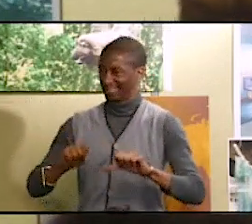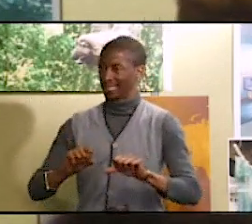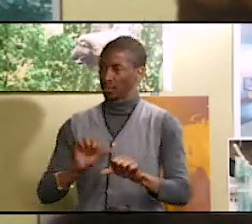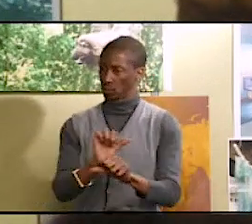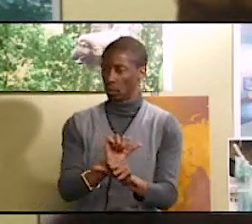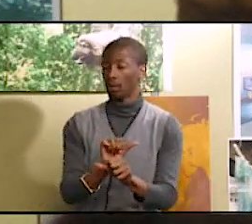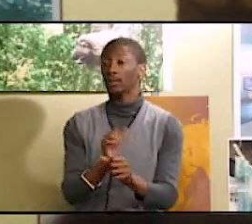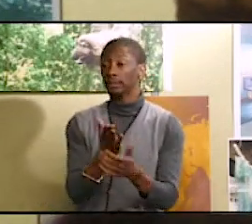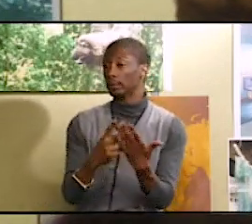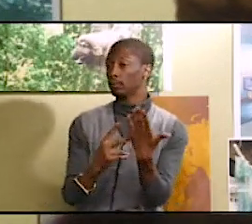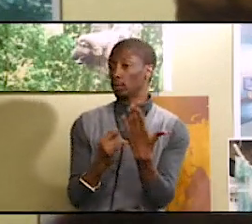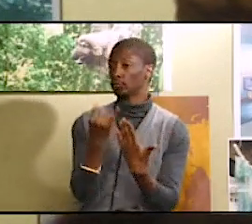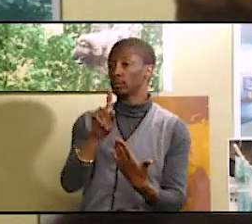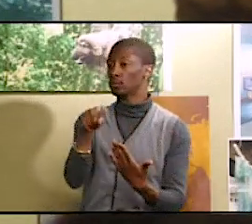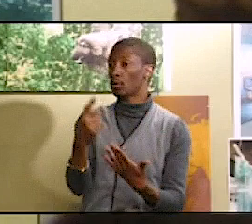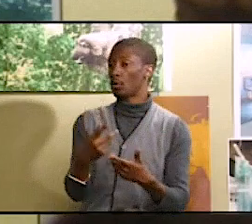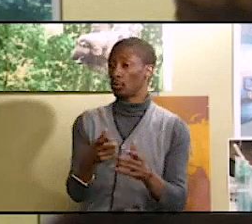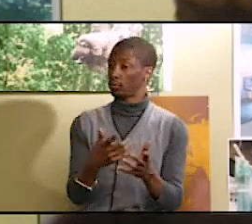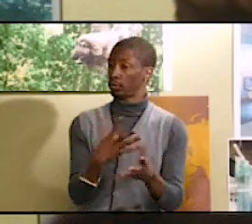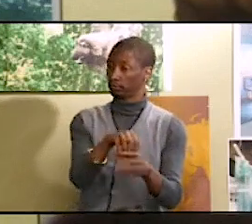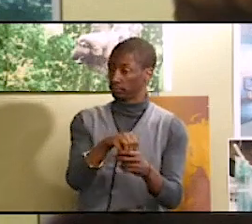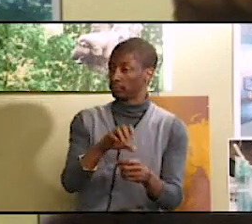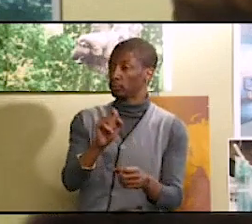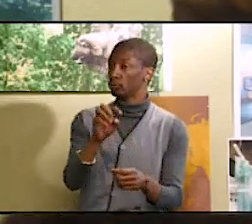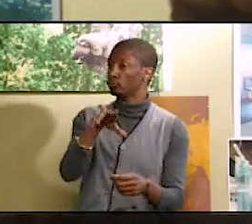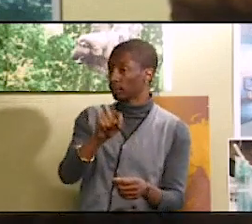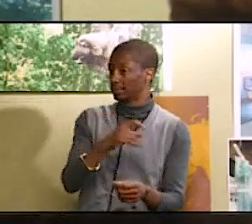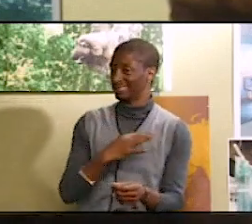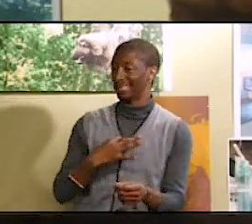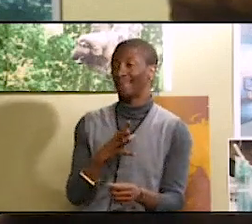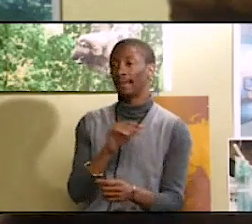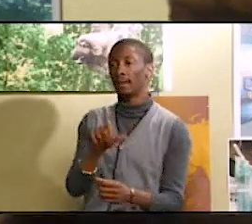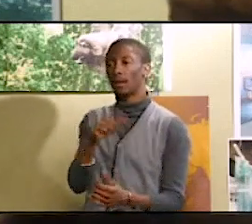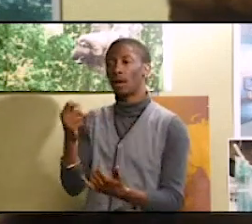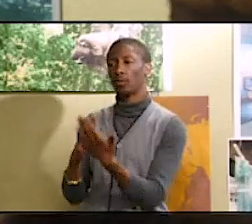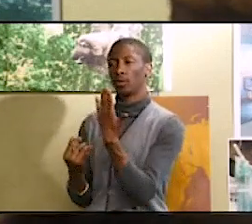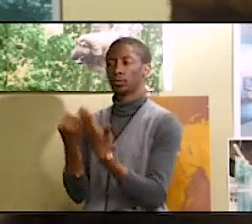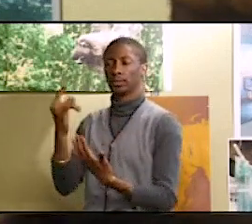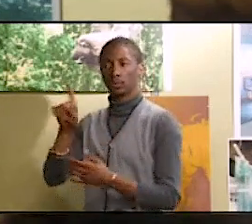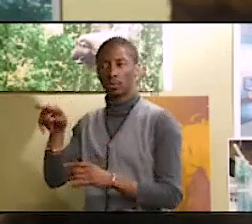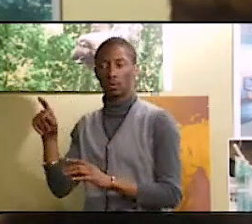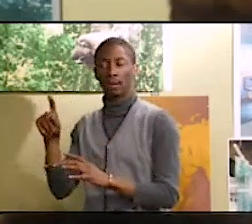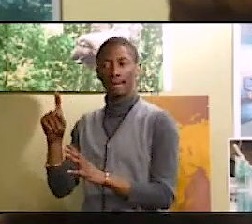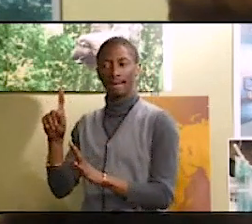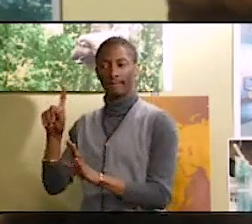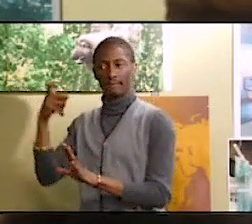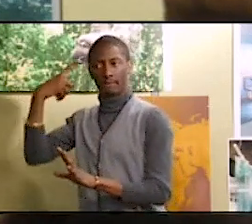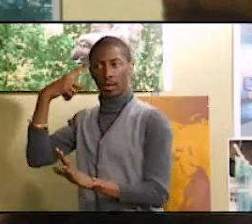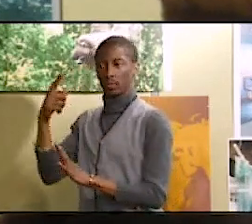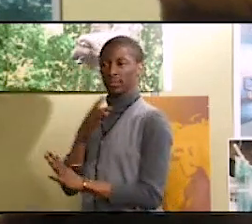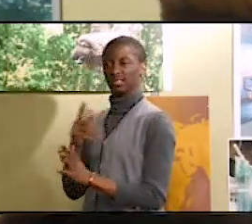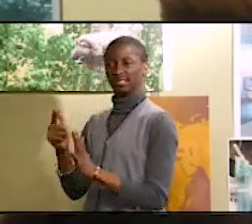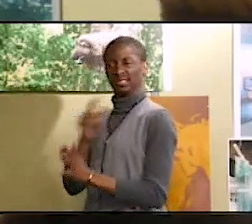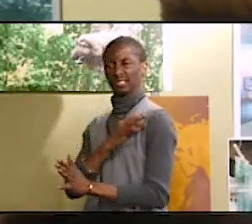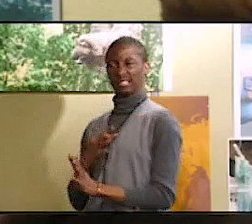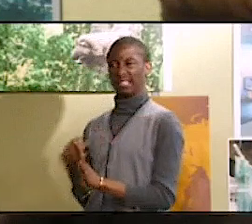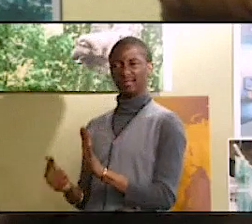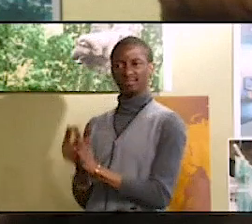staff are allowed to work on. And we have some projects that our federal staff are not allowed to work on.